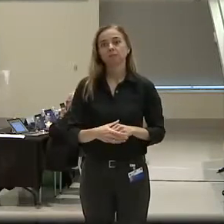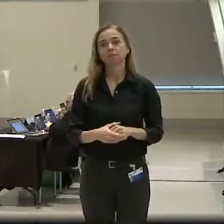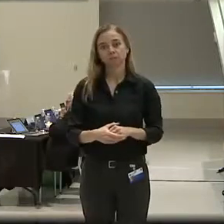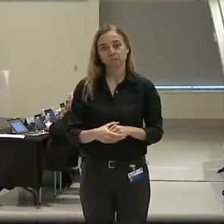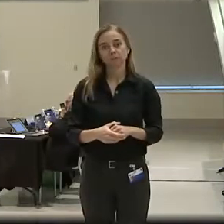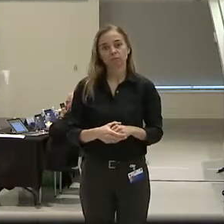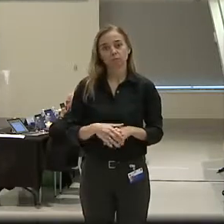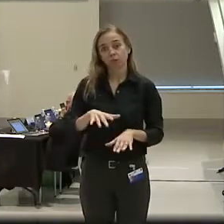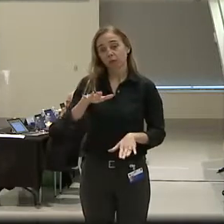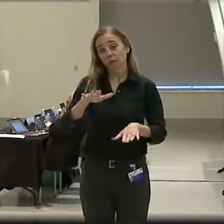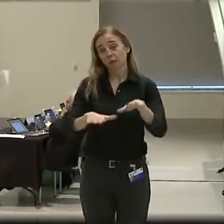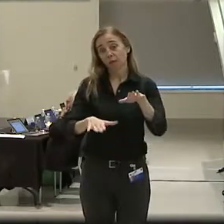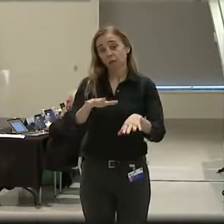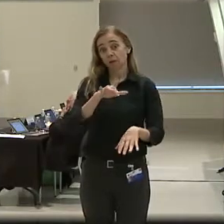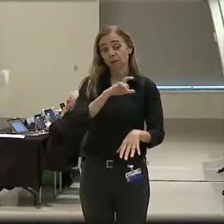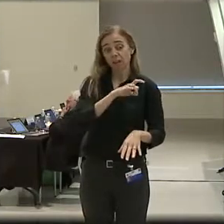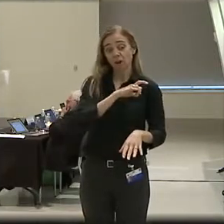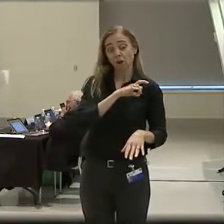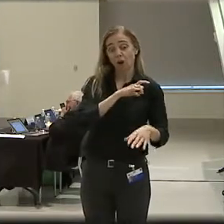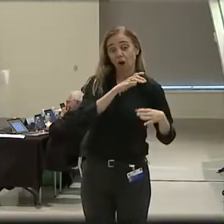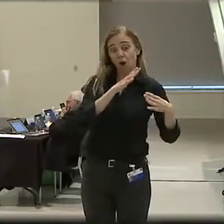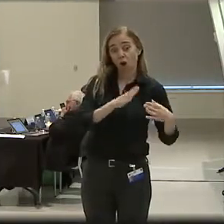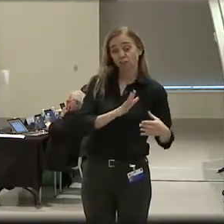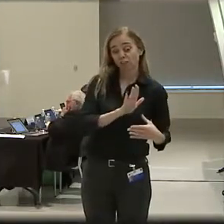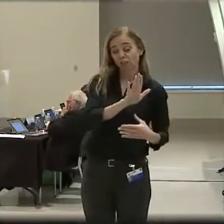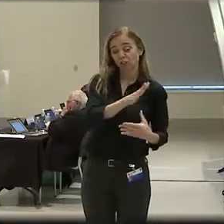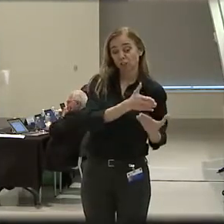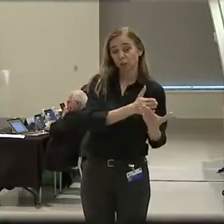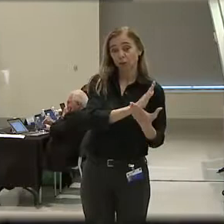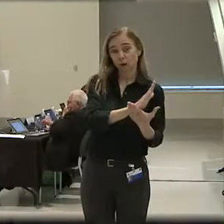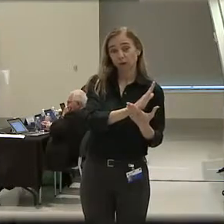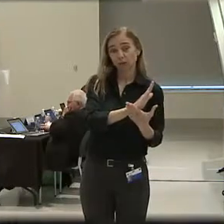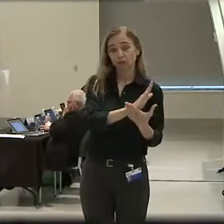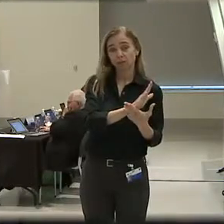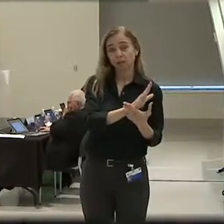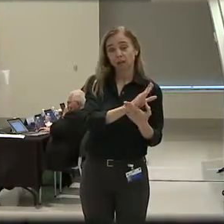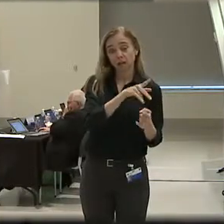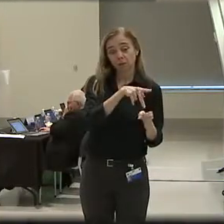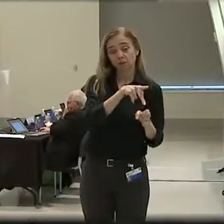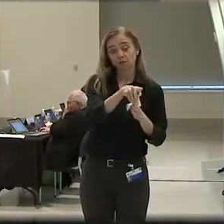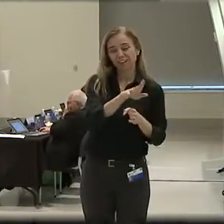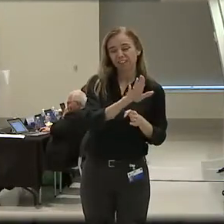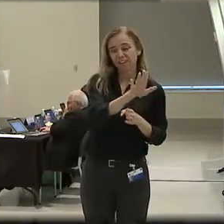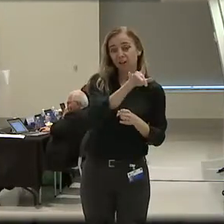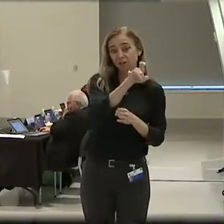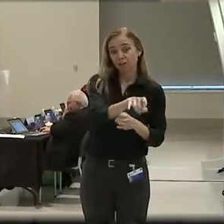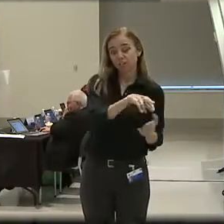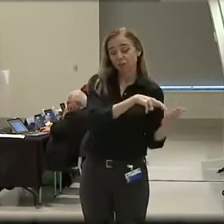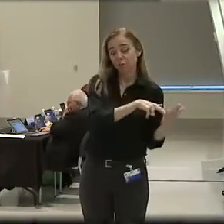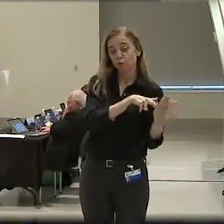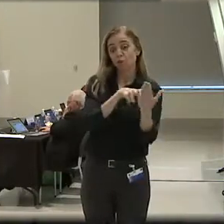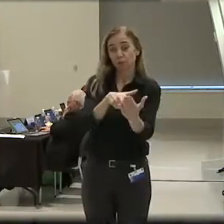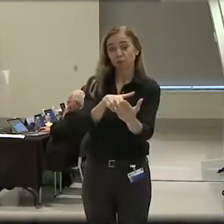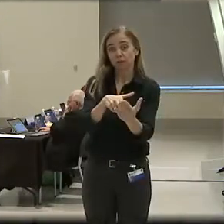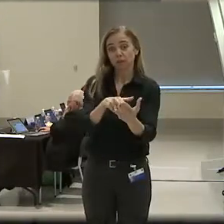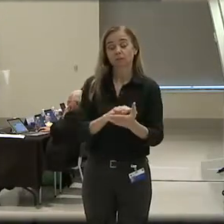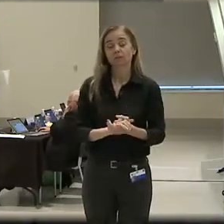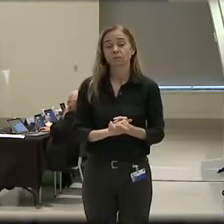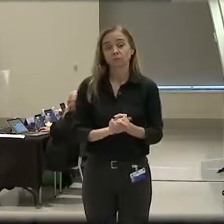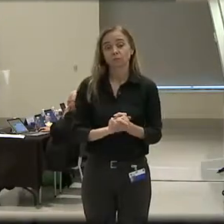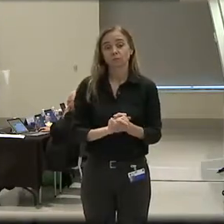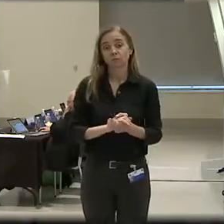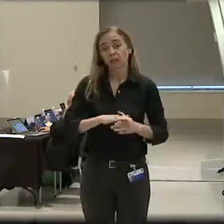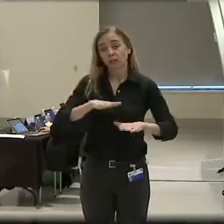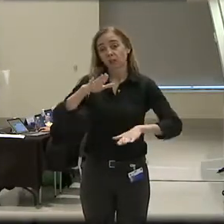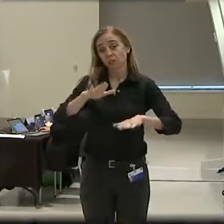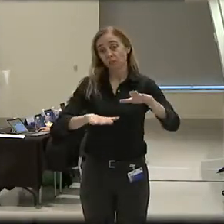the officers' rights and the profession's needs can be representative. And so the way the